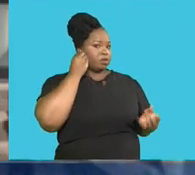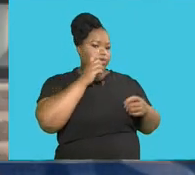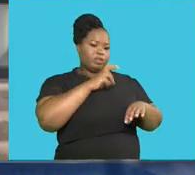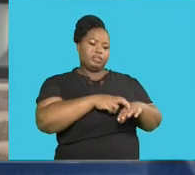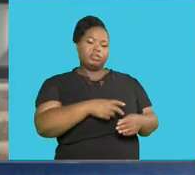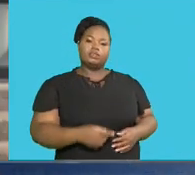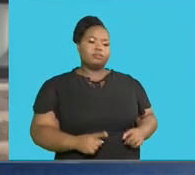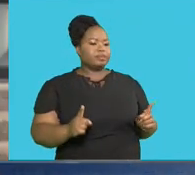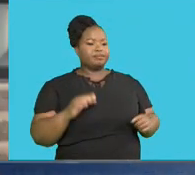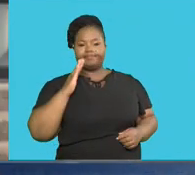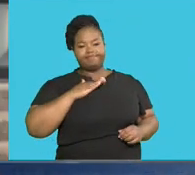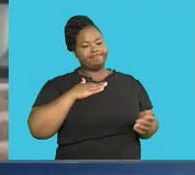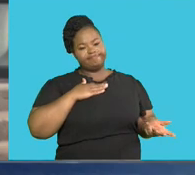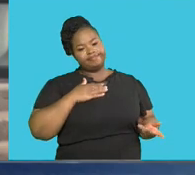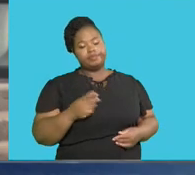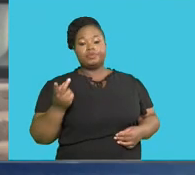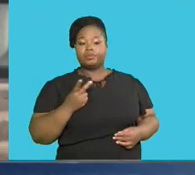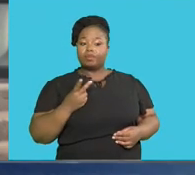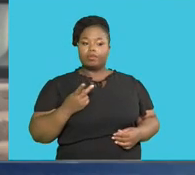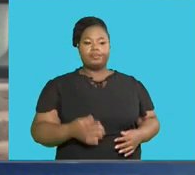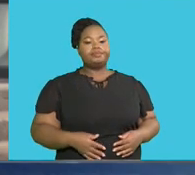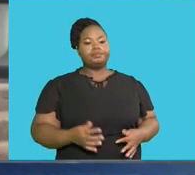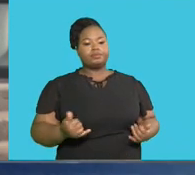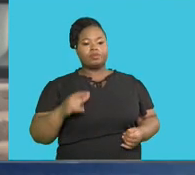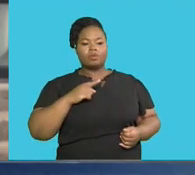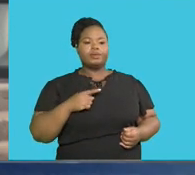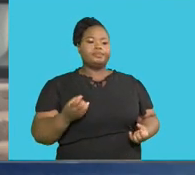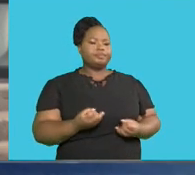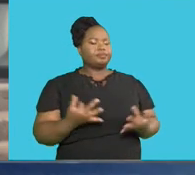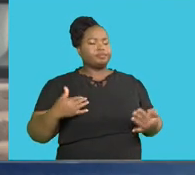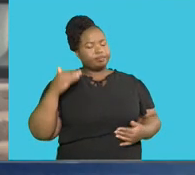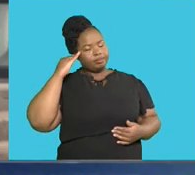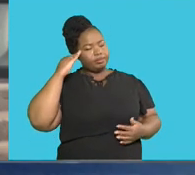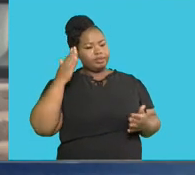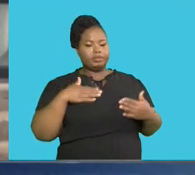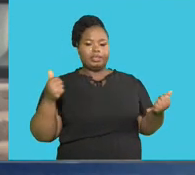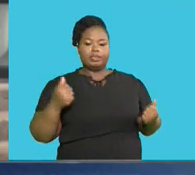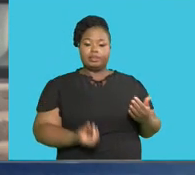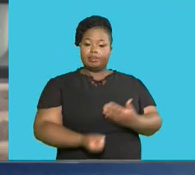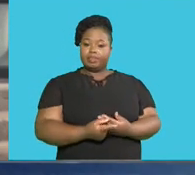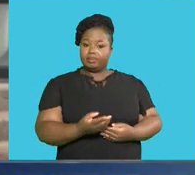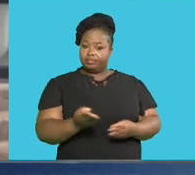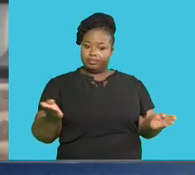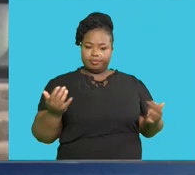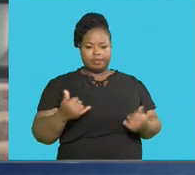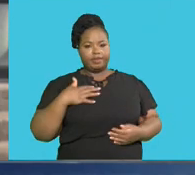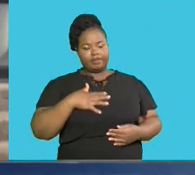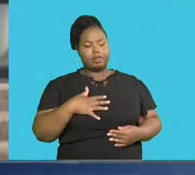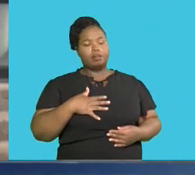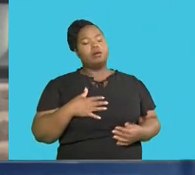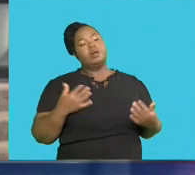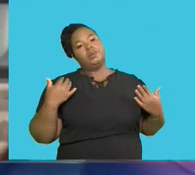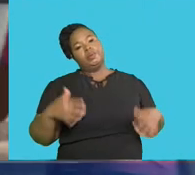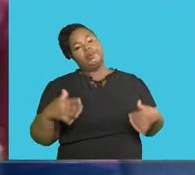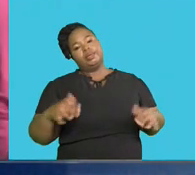need. And we're not. And also in the fact that there's a lot of mental health going around, and I really feel that it's